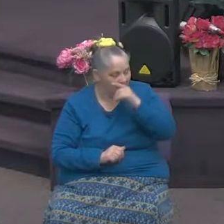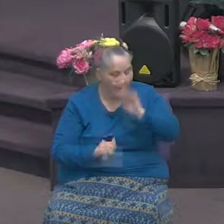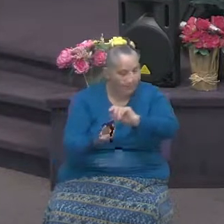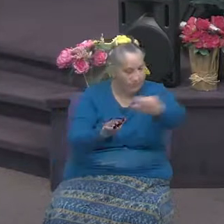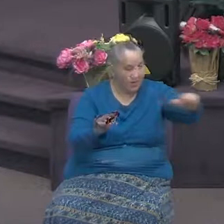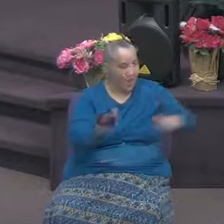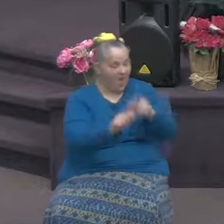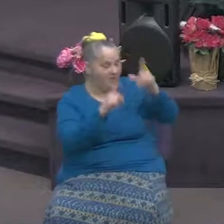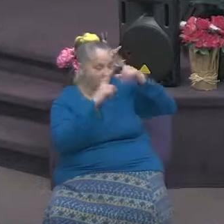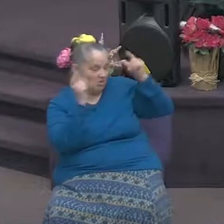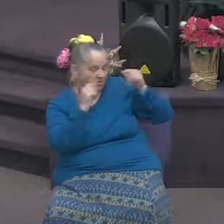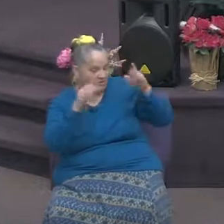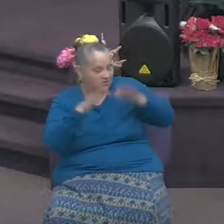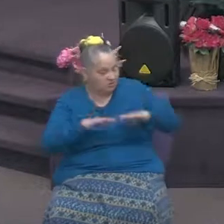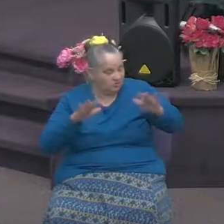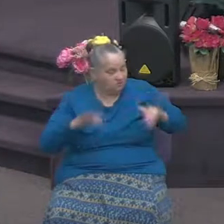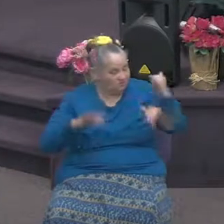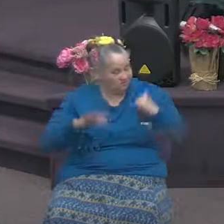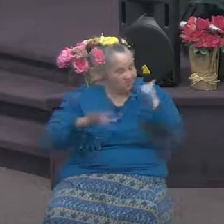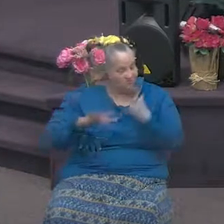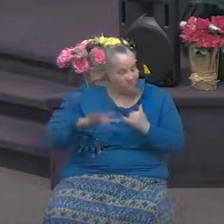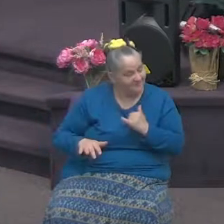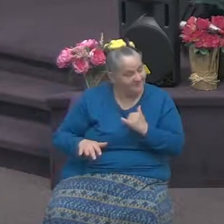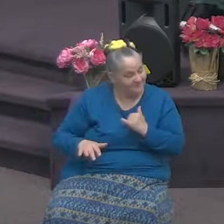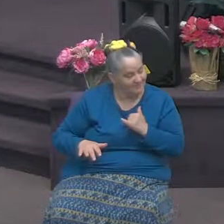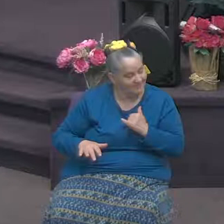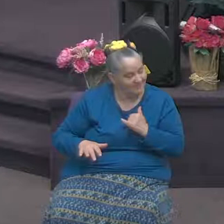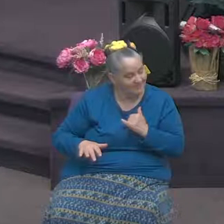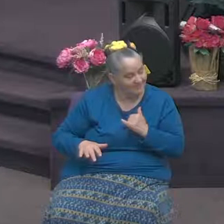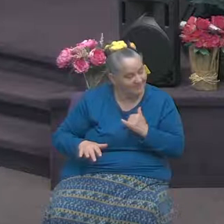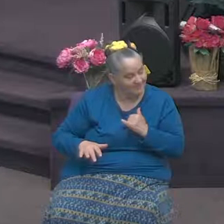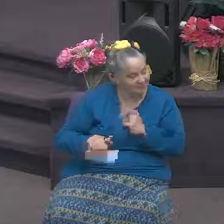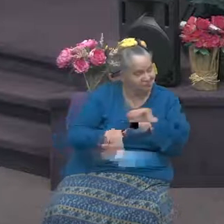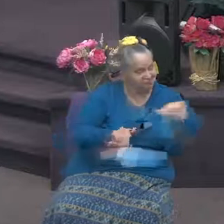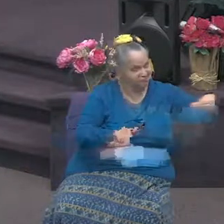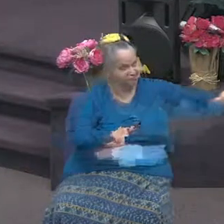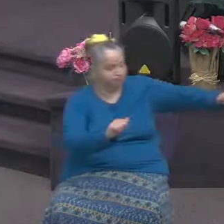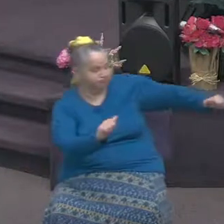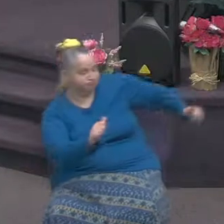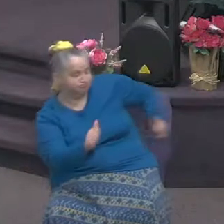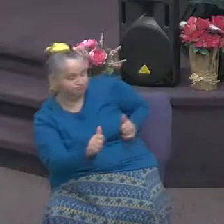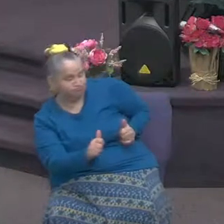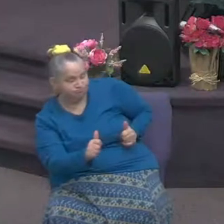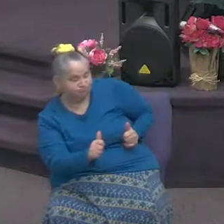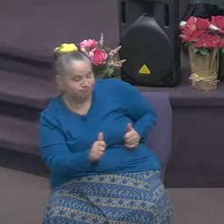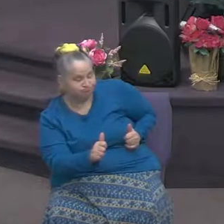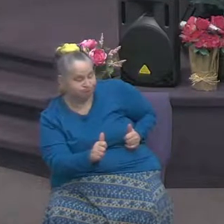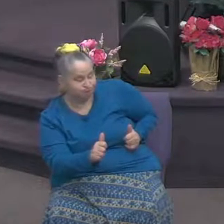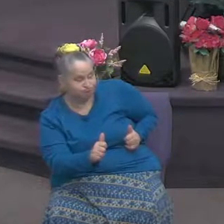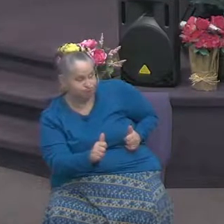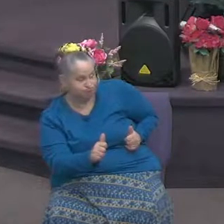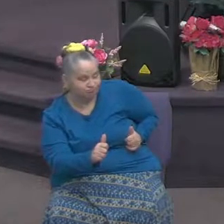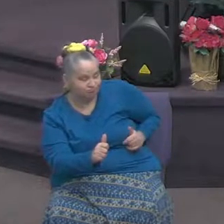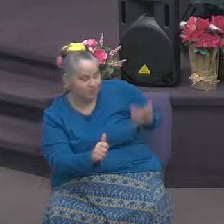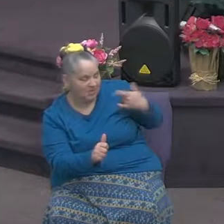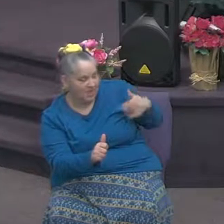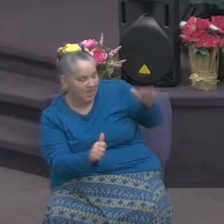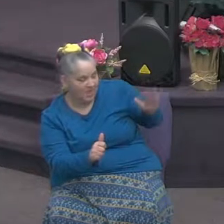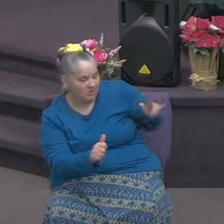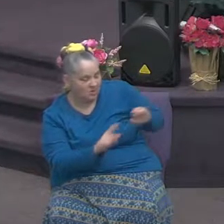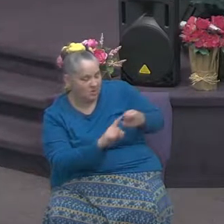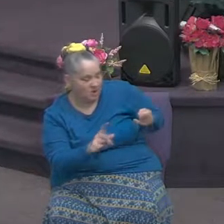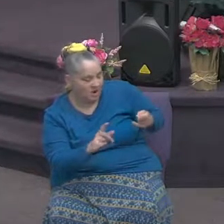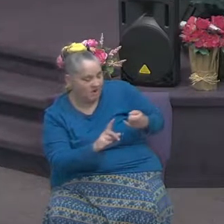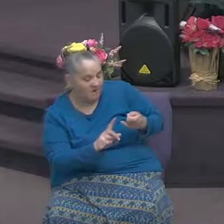Right behind that is the children of Israel. And now, as you have read, the very angel went